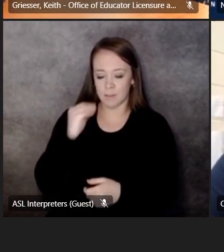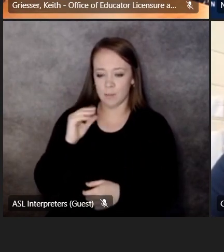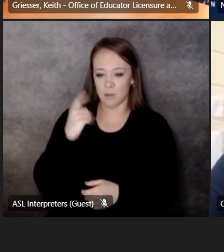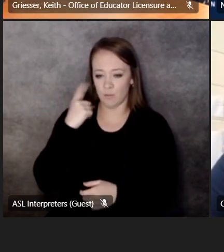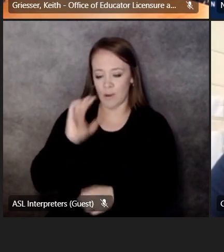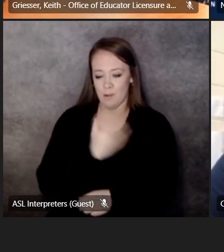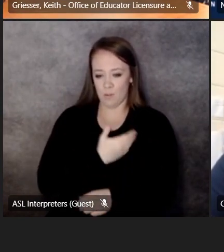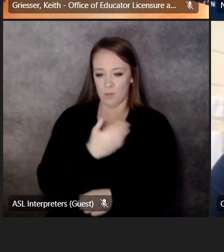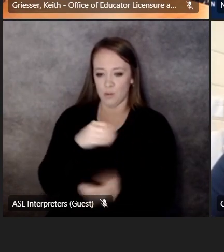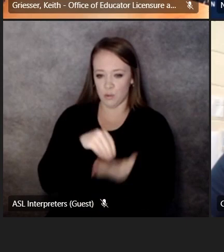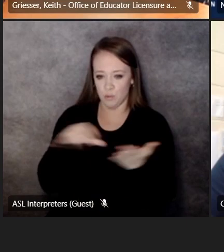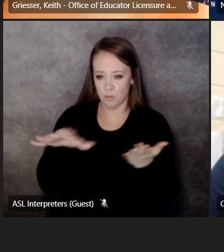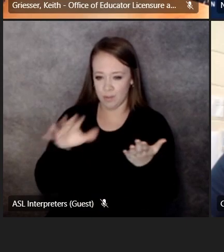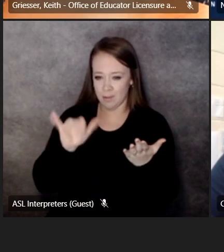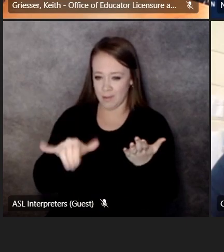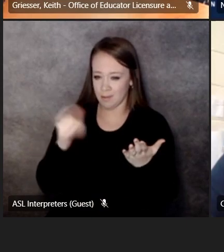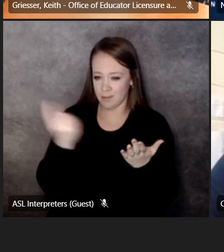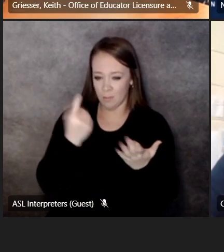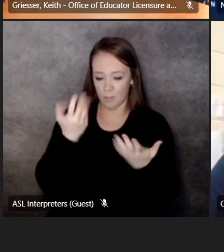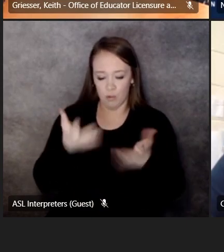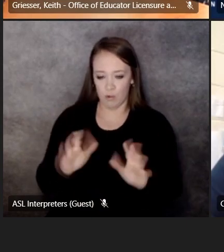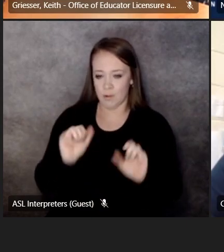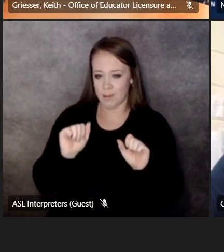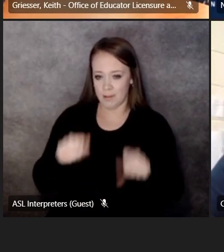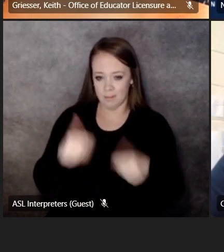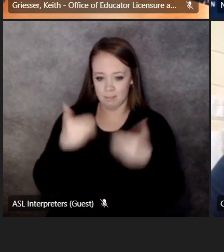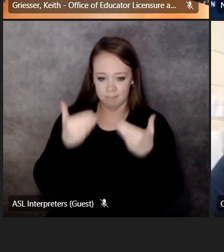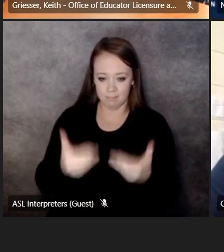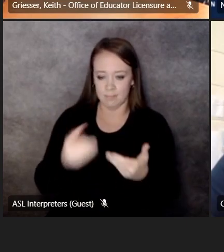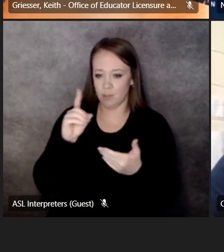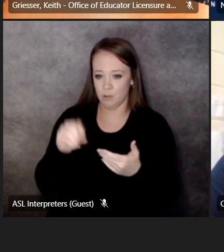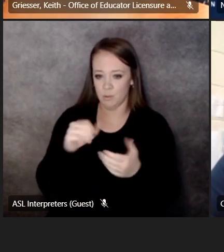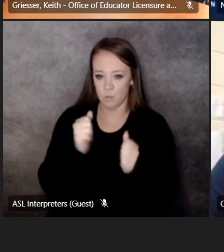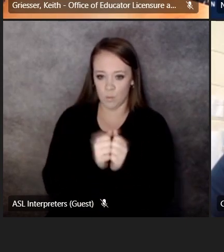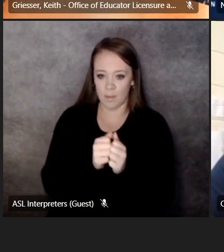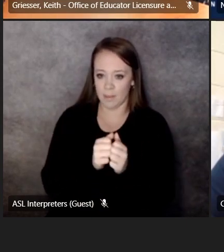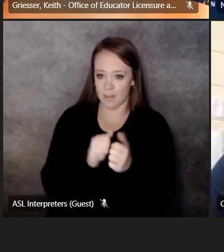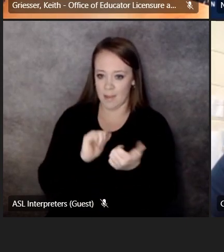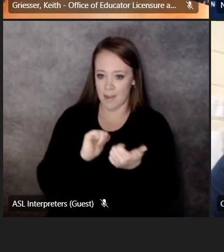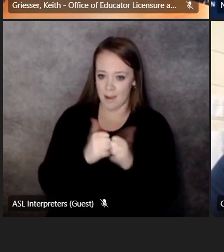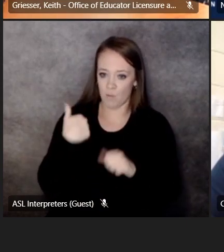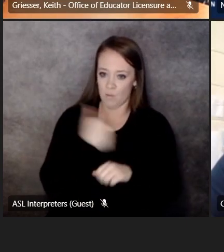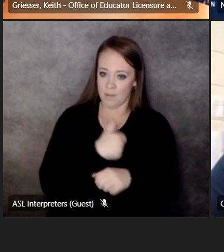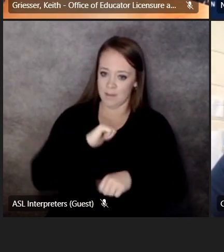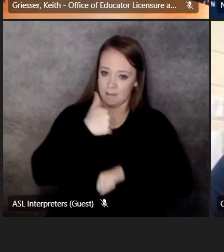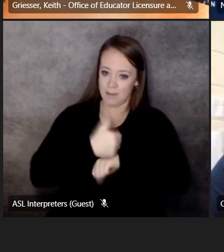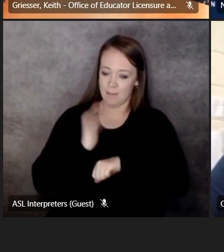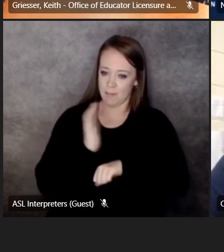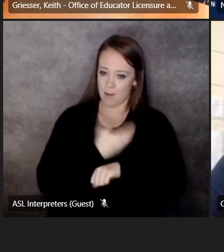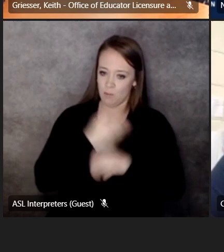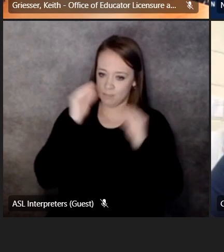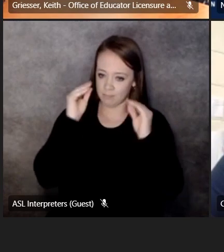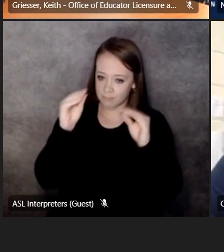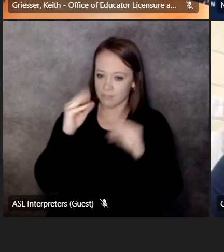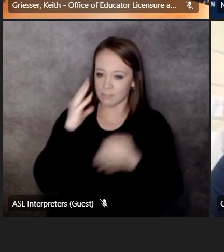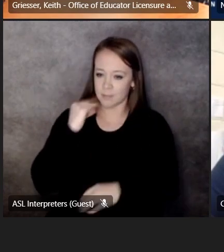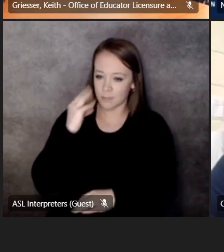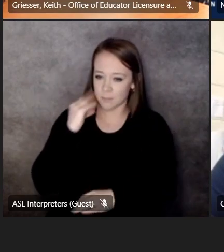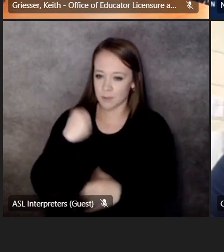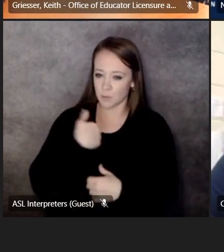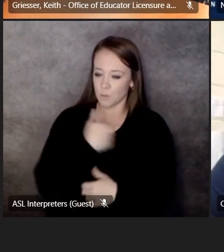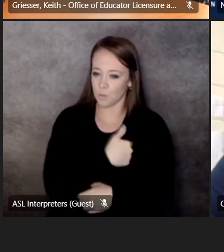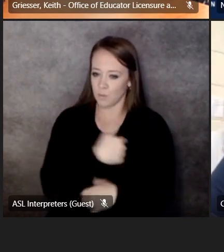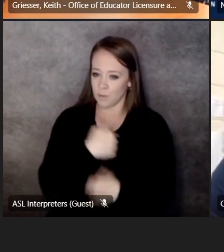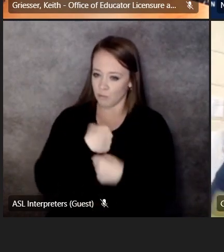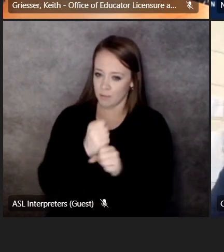something that we already can do just through the design of instructional experiences that we create. Having the policies, the money, and